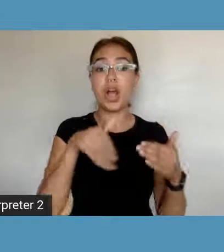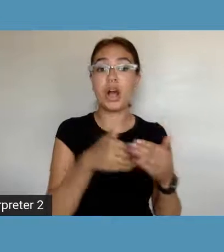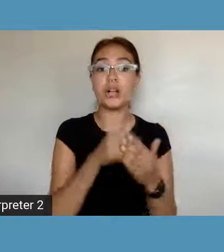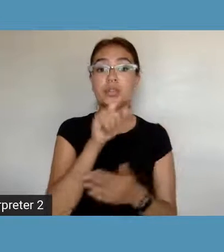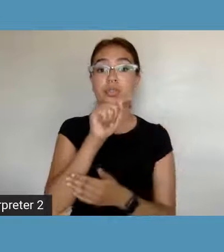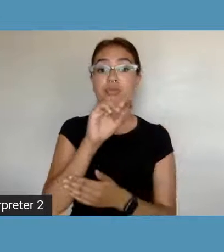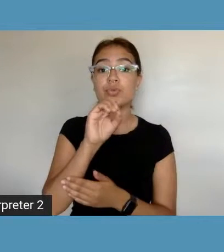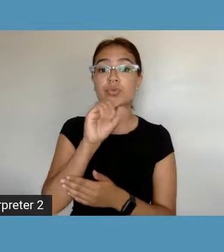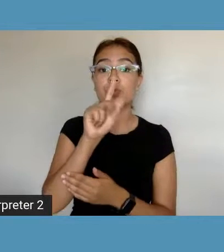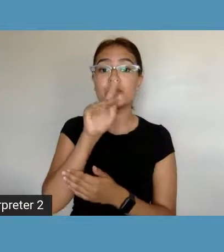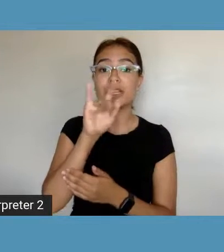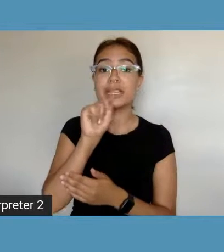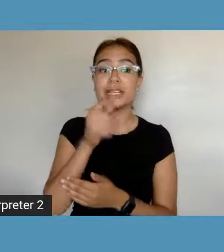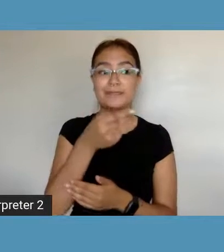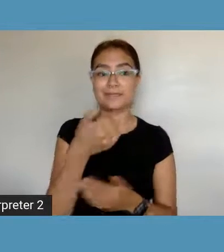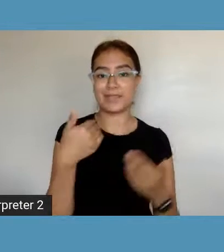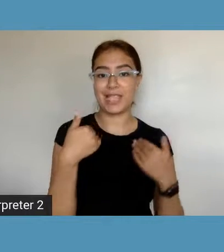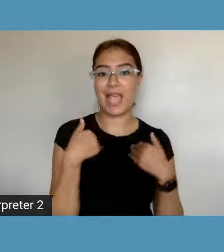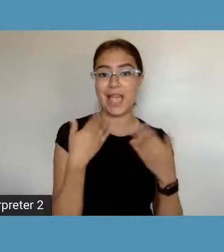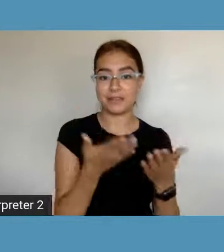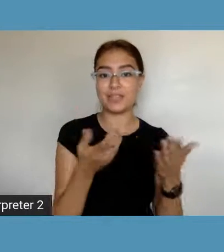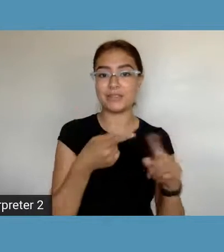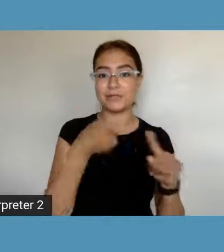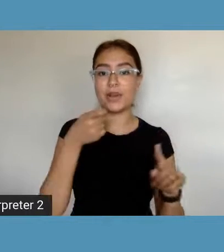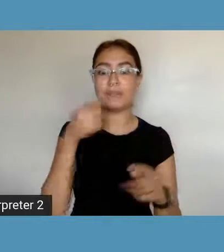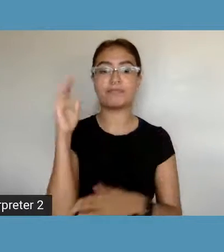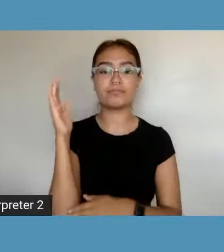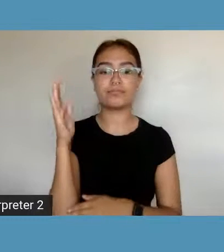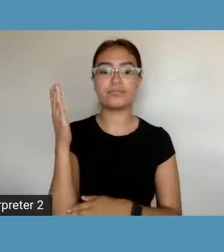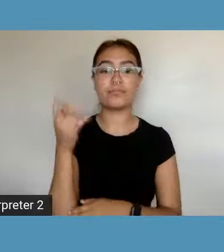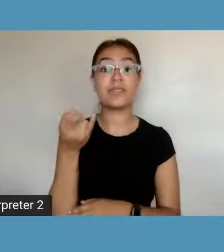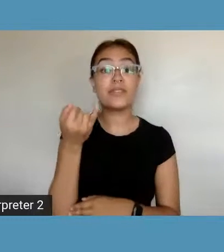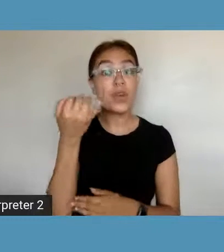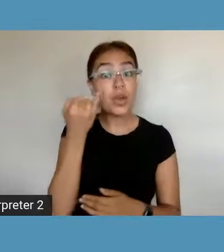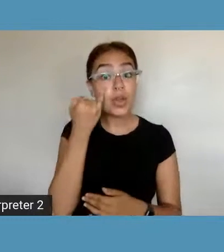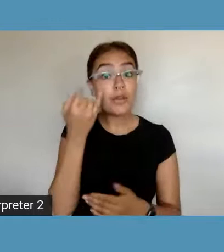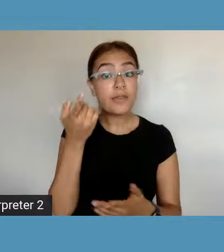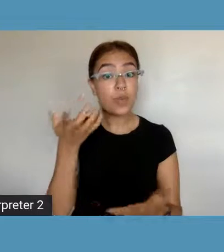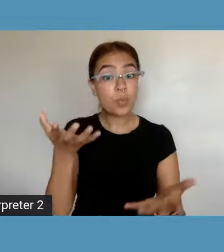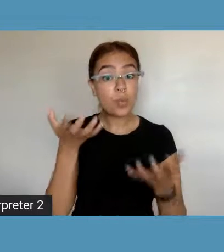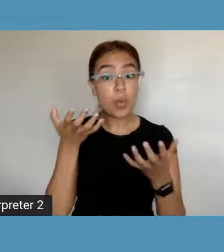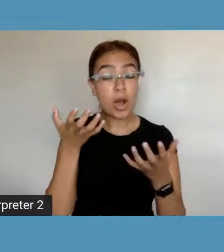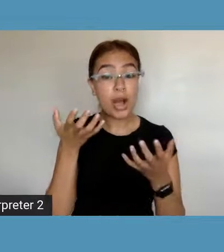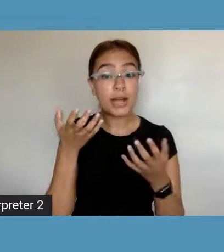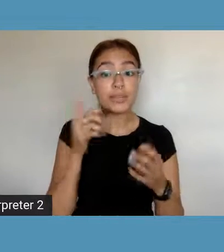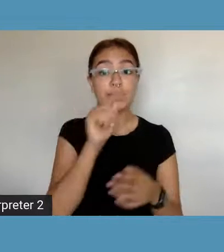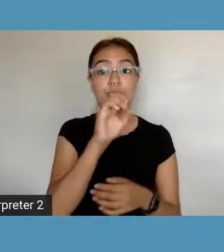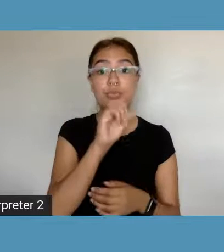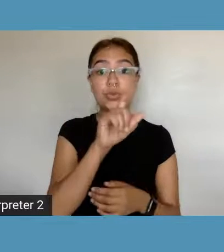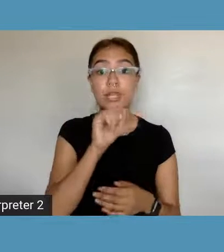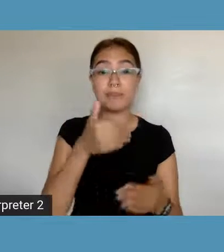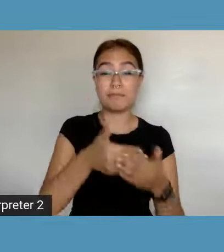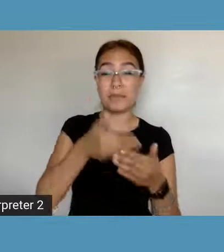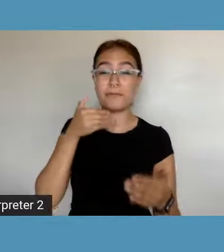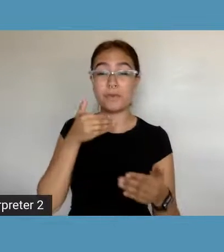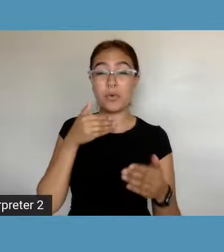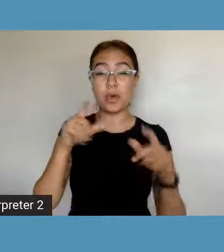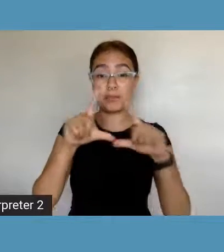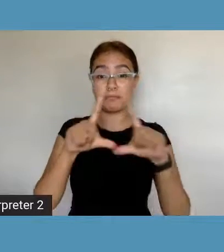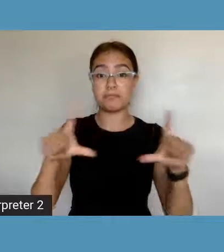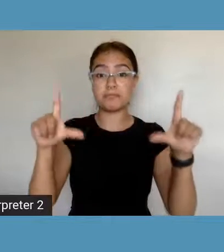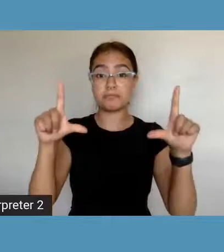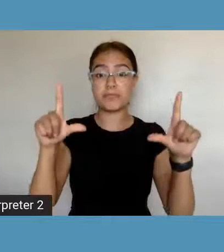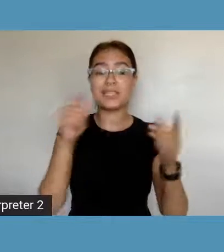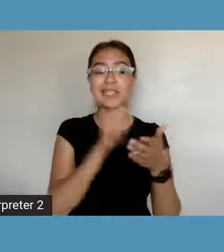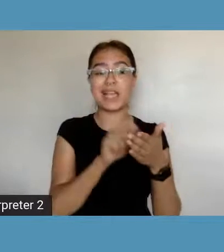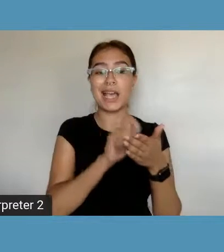of our presenters. If you would like the toolkit pre-broadcast, we ask that you sign up ahead of time on our